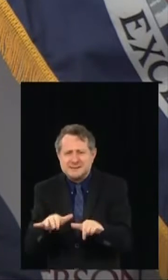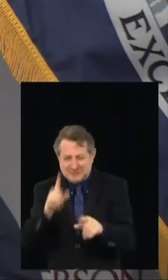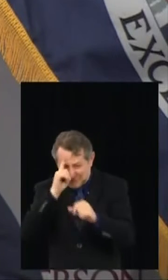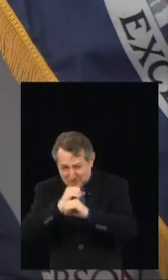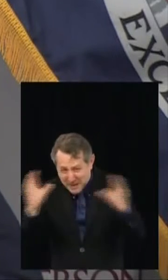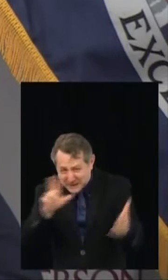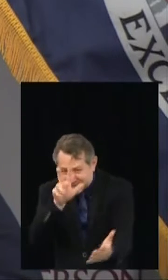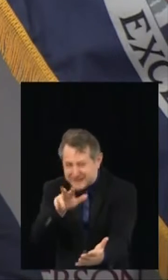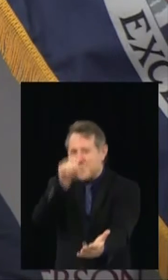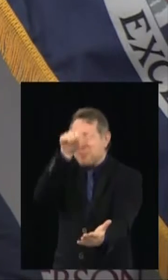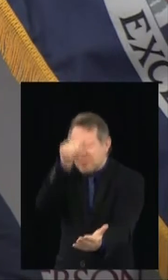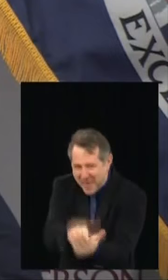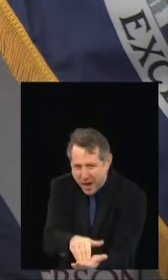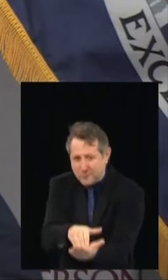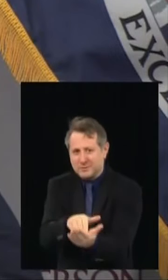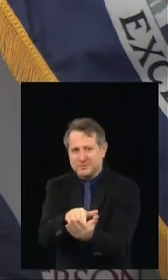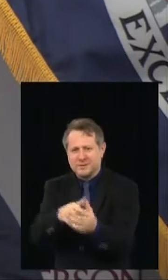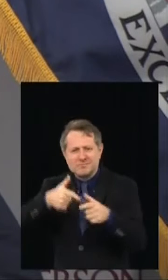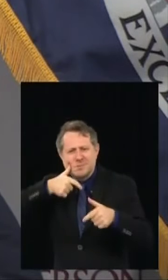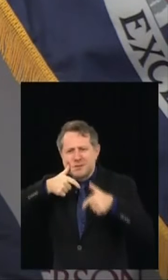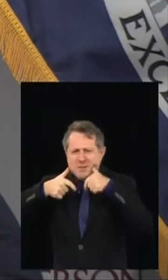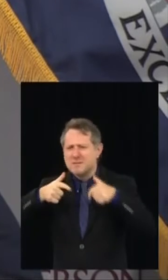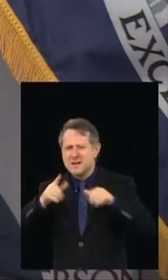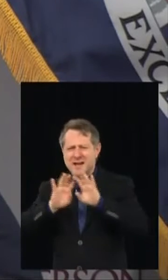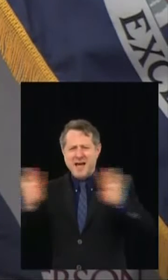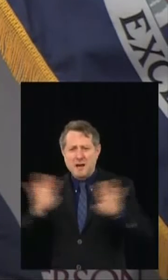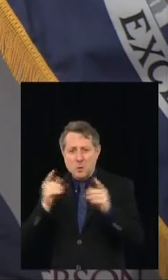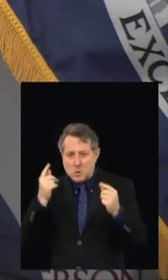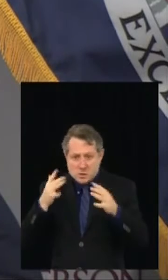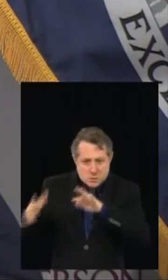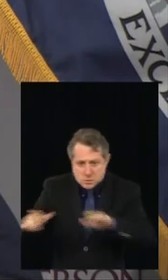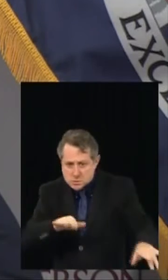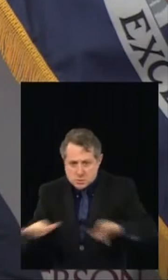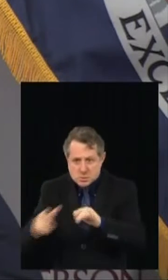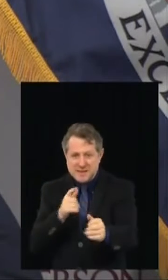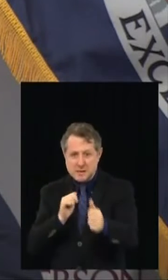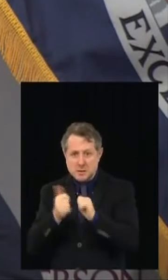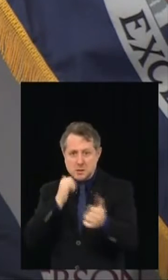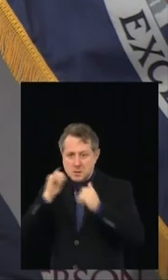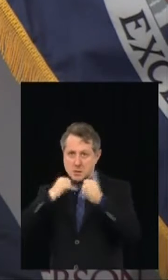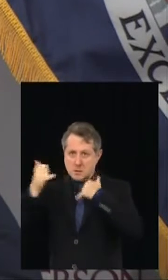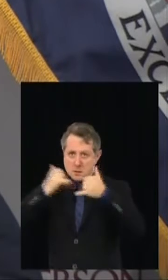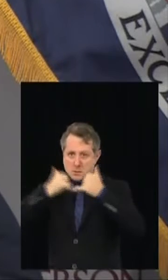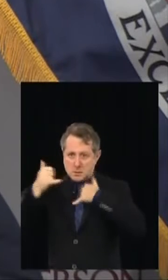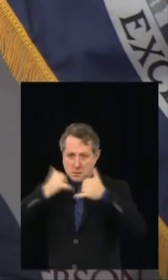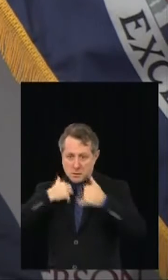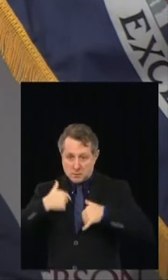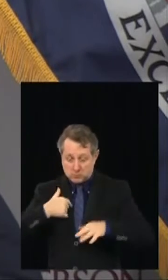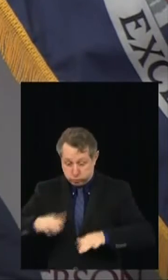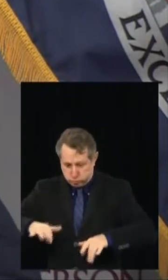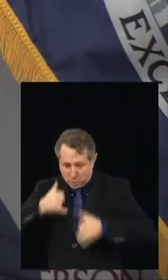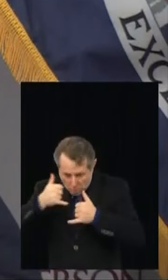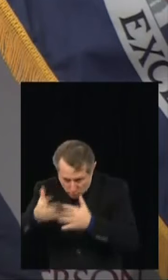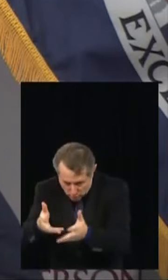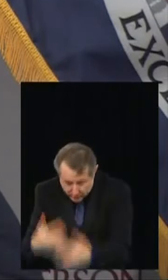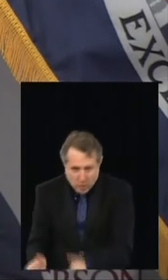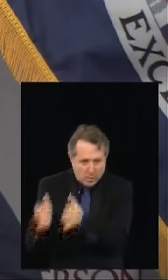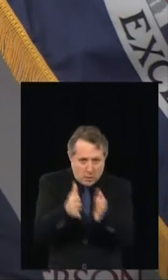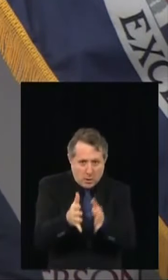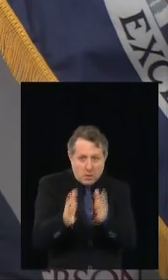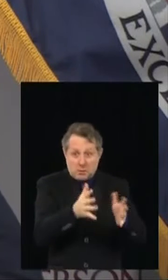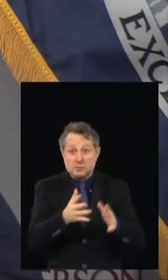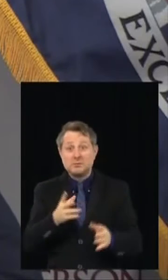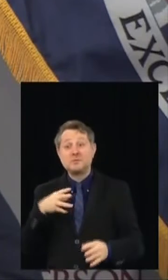people trying to keep up with the increase in the volume. Washington passed a